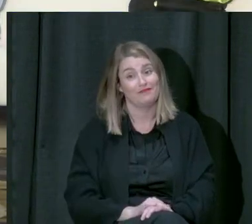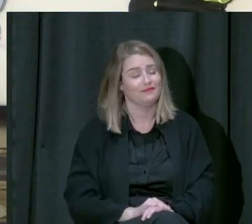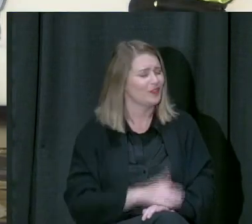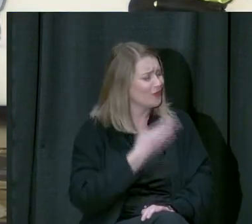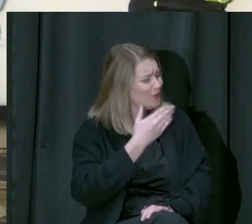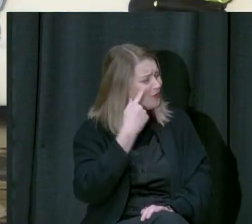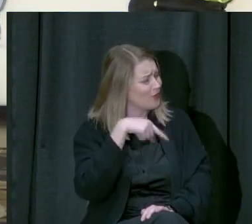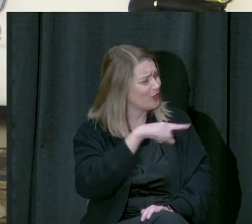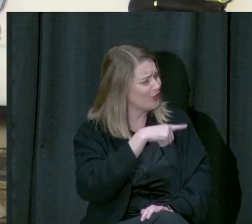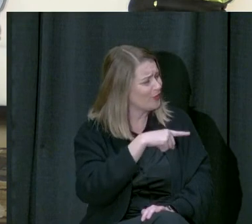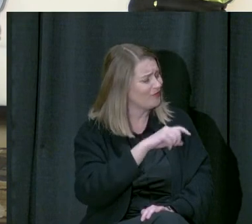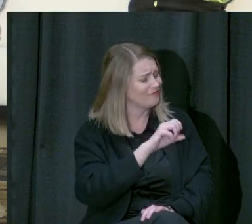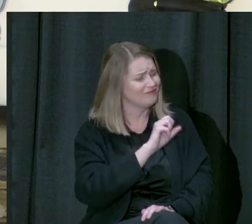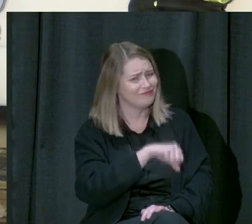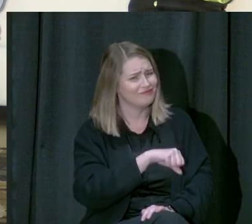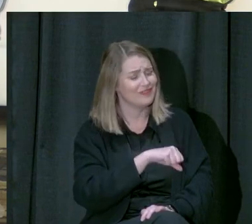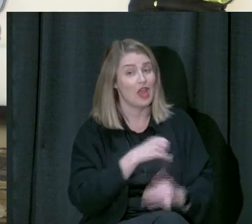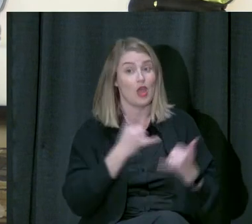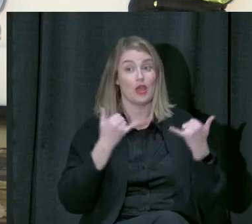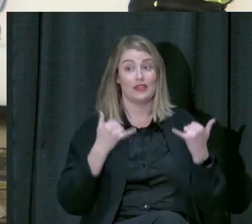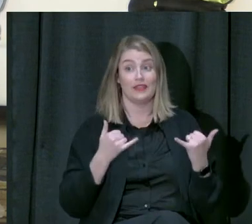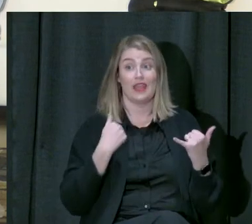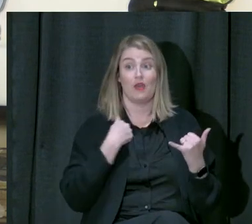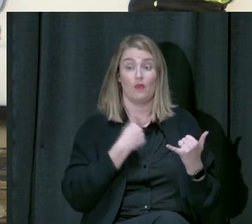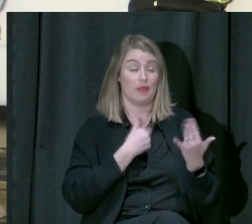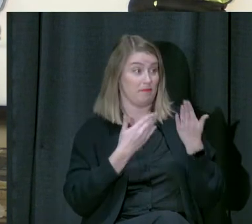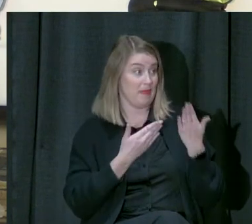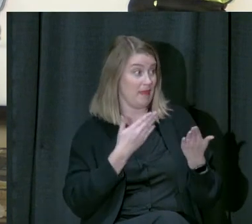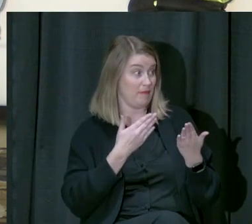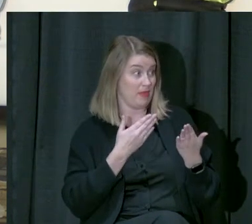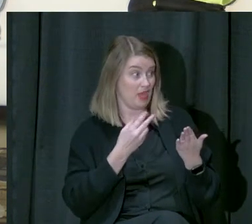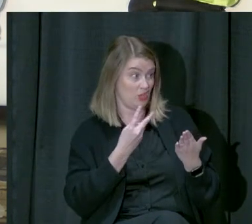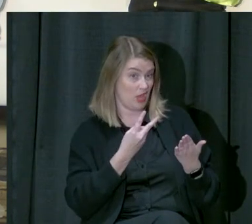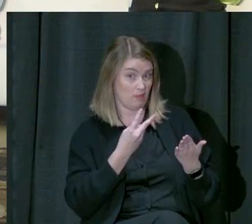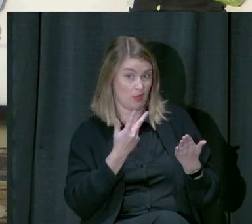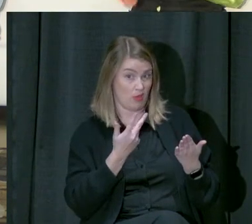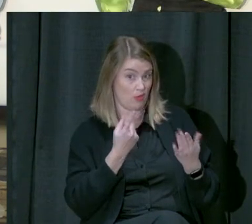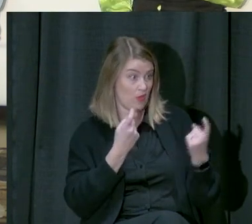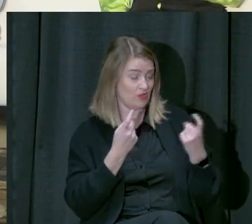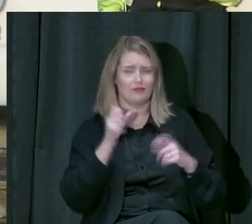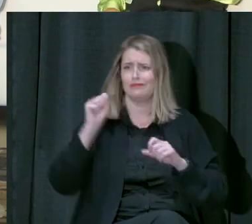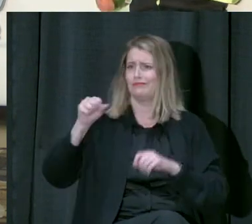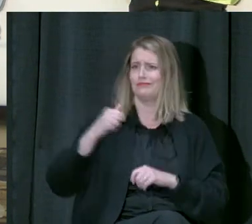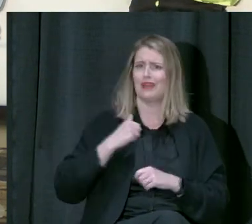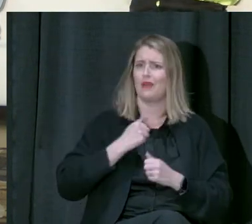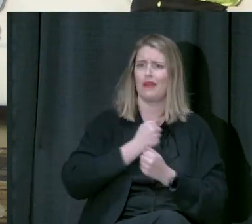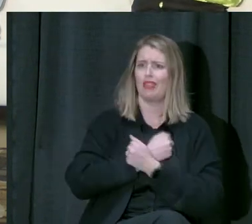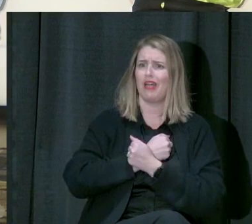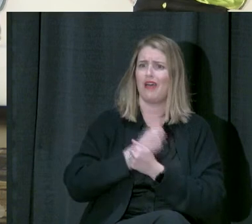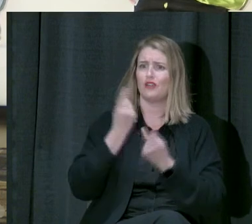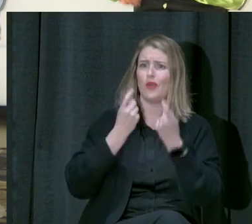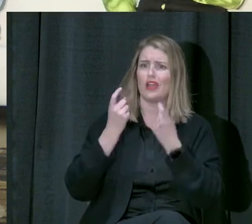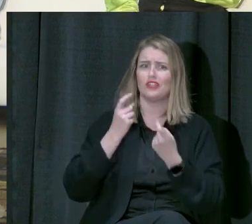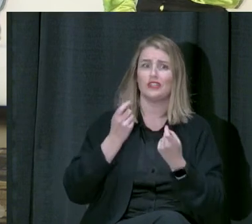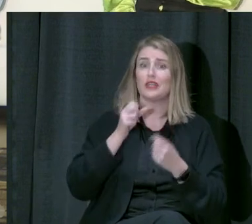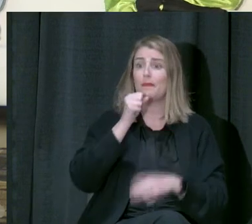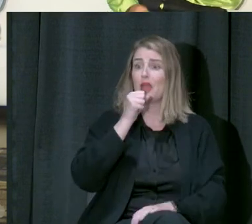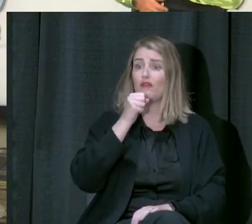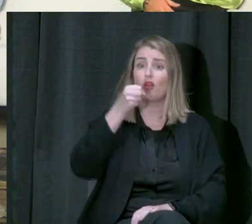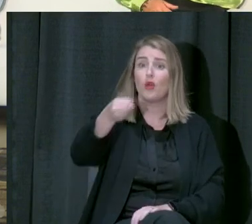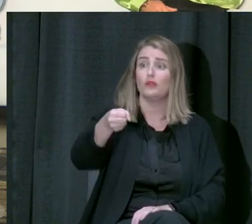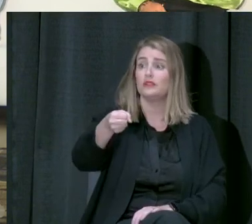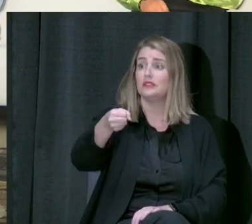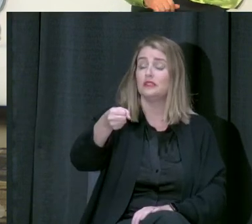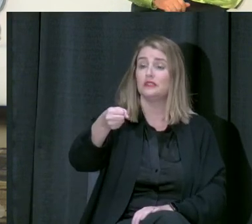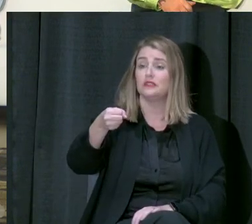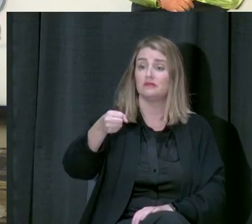for you guys. Well, we've reached a point now here where maybe we could take a couple questions, yeah, from, questions. From the audience. Let's see, we have microphones out there. Dave, hold